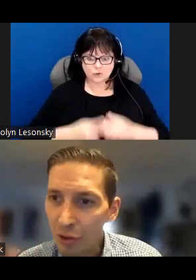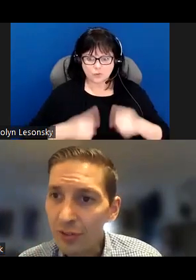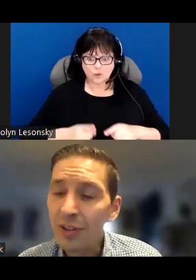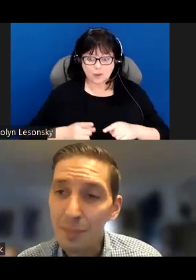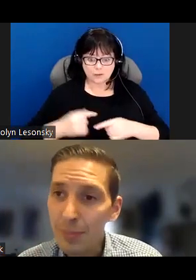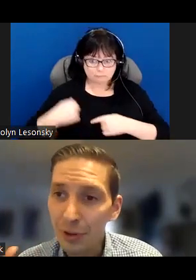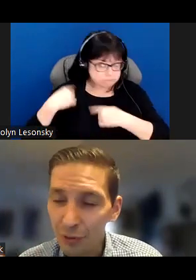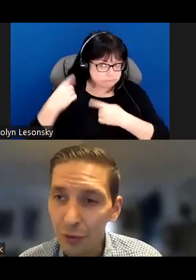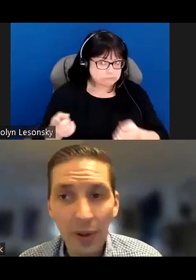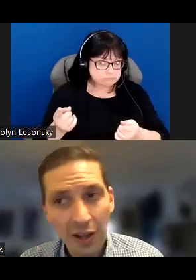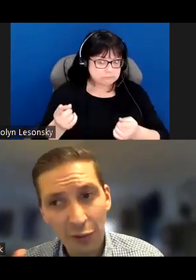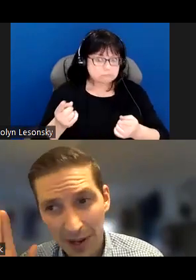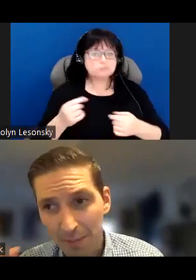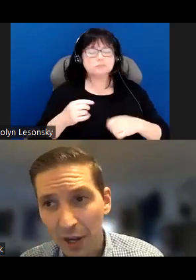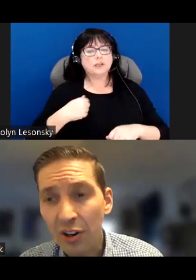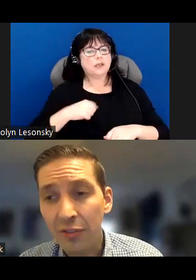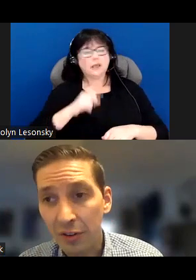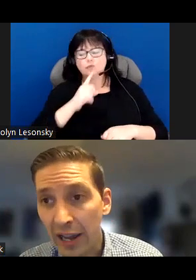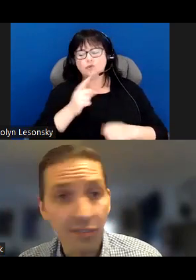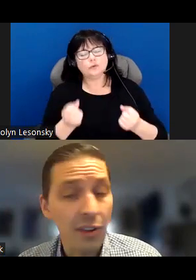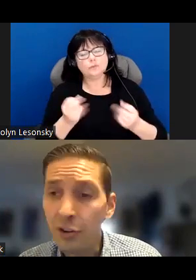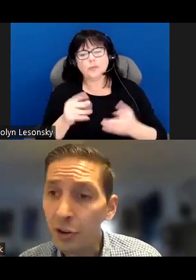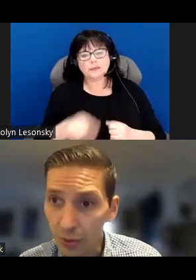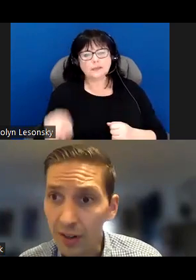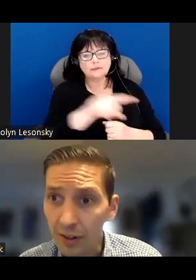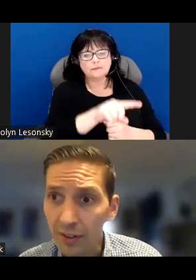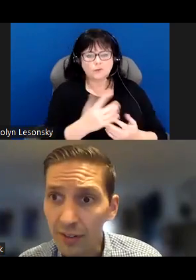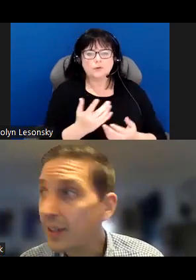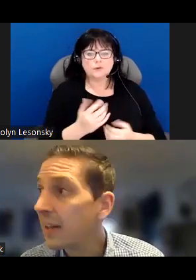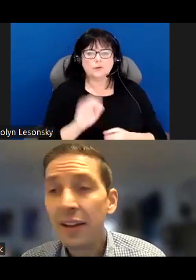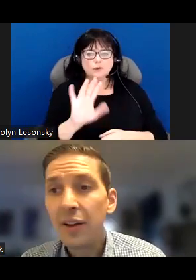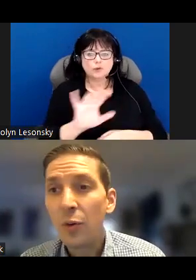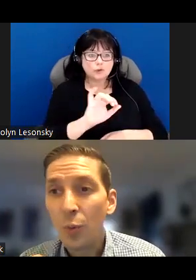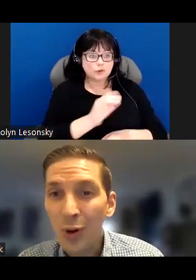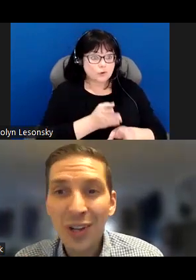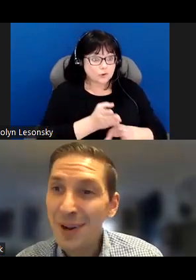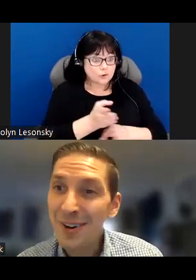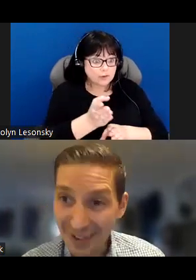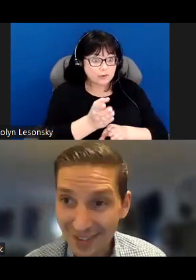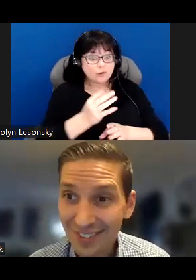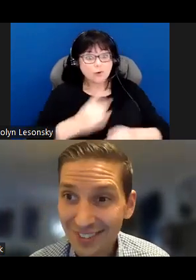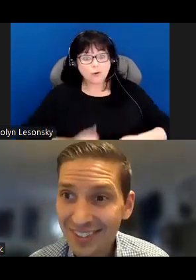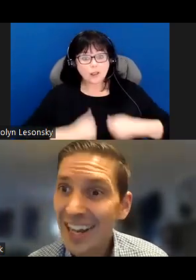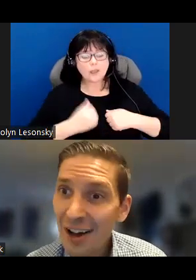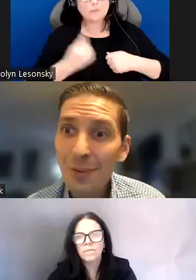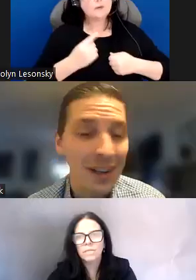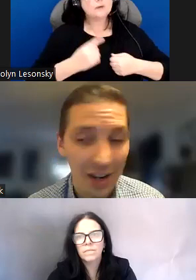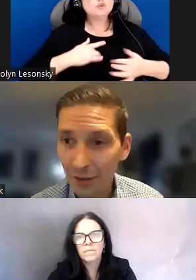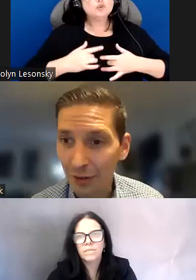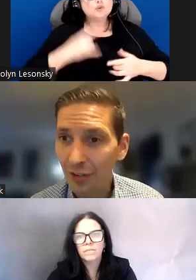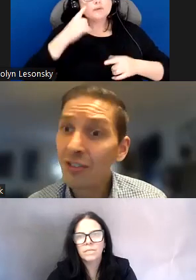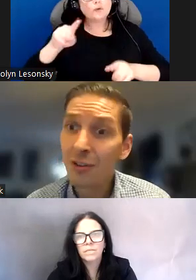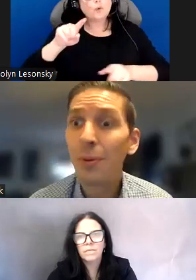I'm certain the people in this room spend much of their lives, if not their careers, worrying about others,